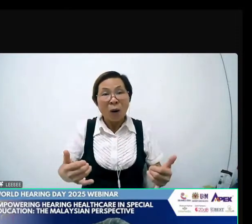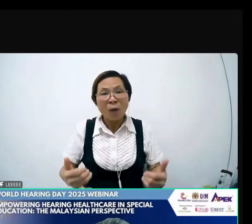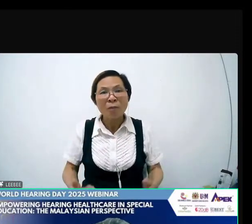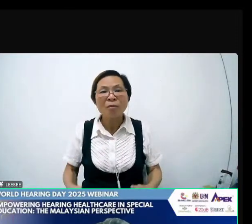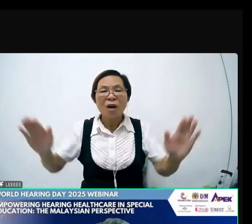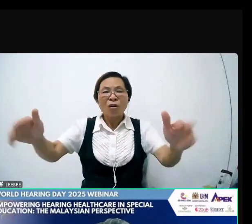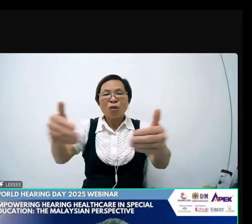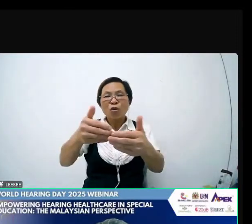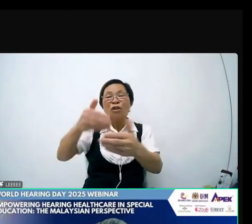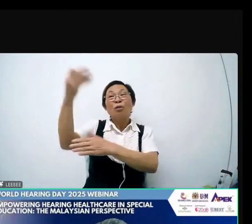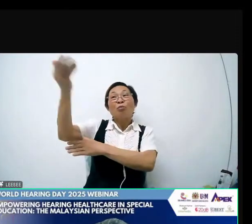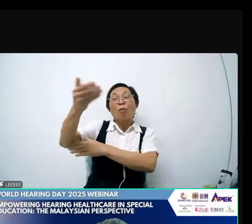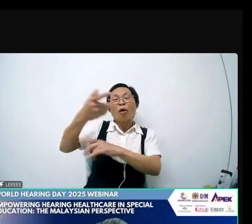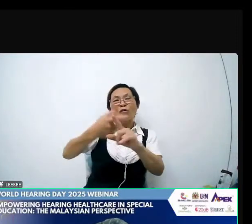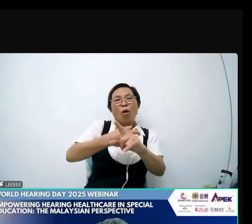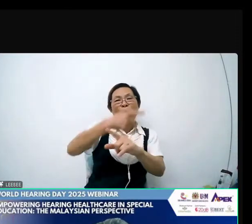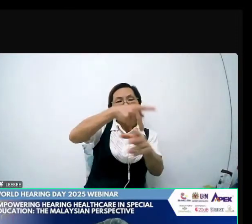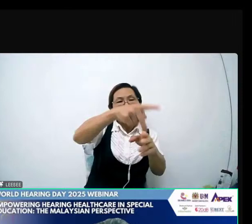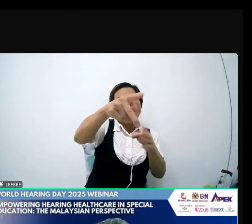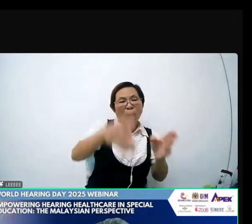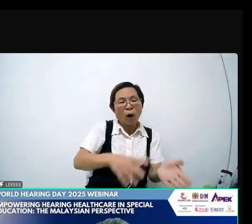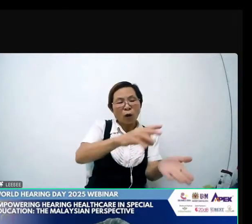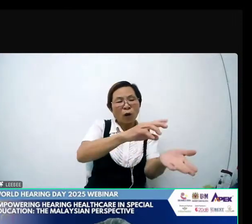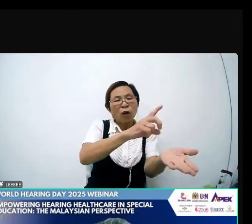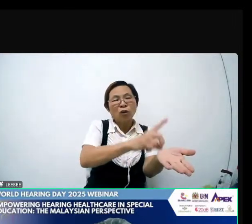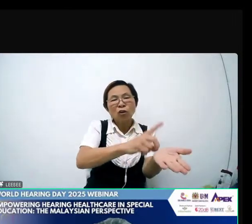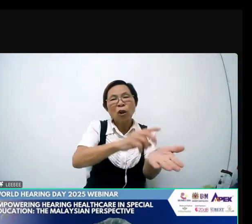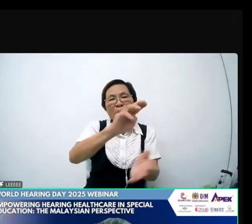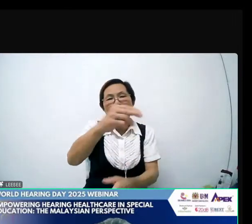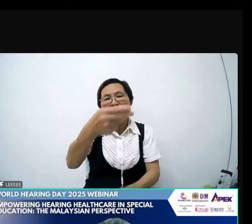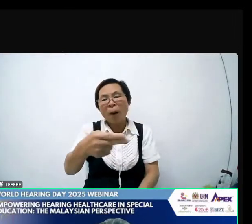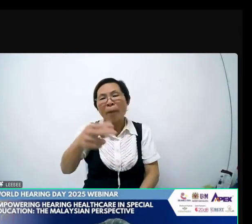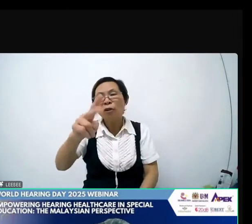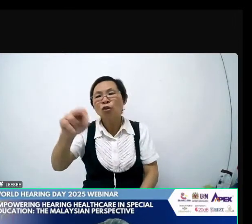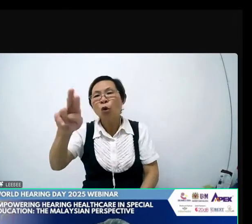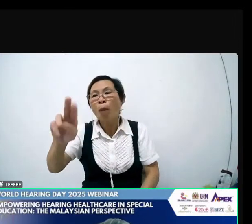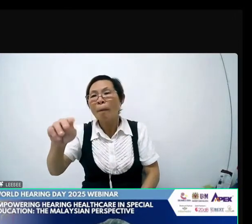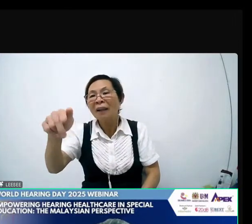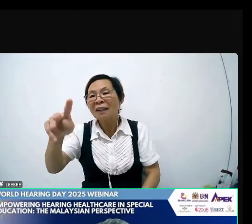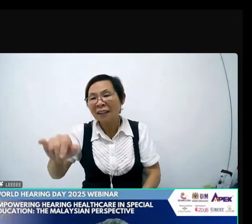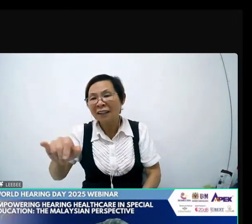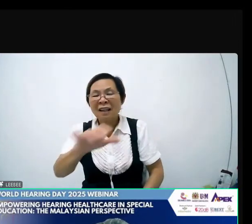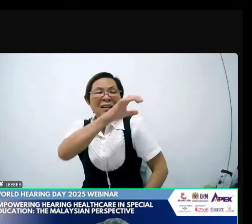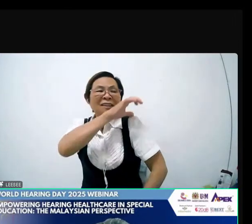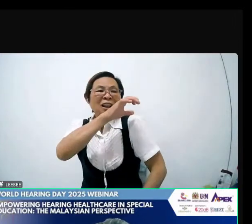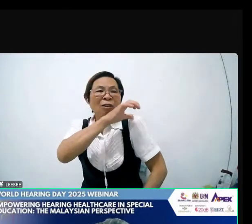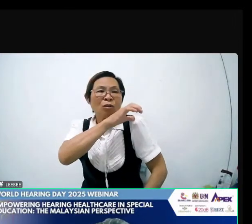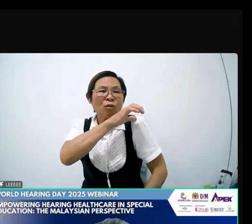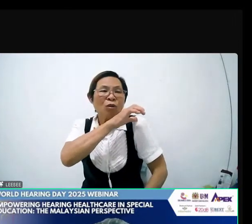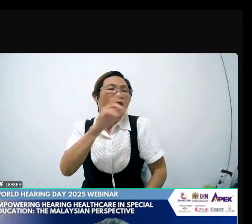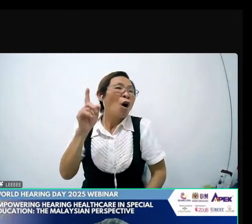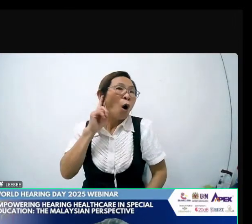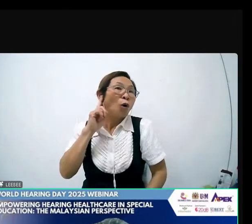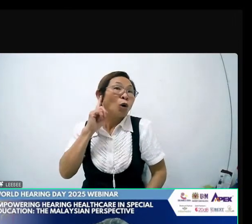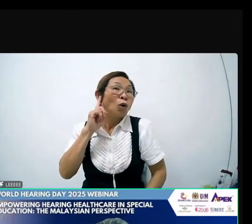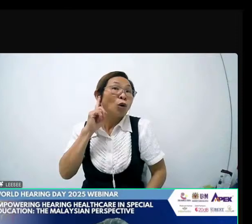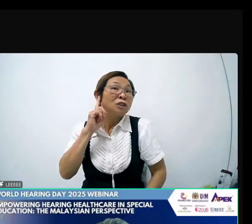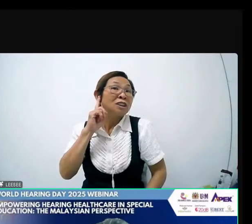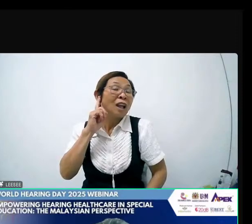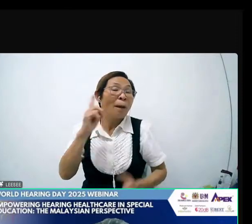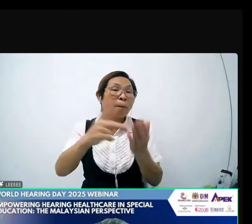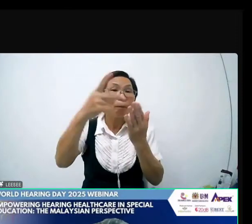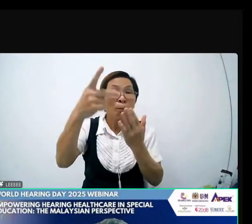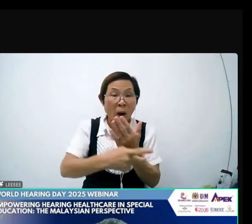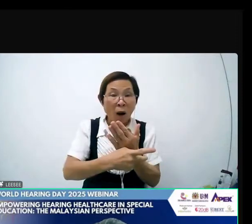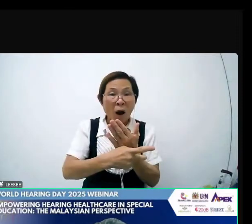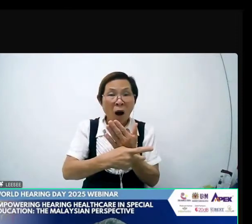closing remarks from Professor Dr. Muhammad Nurmani Zakaria, Chairman of Audiology Program, School of